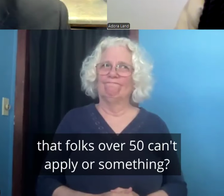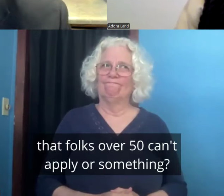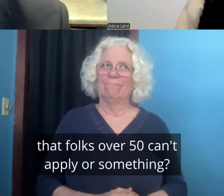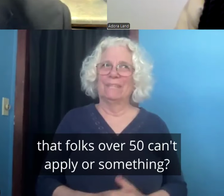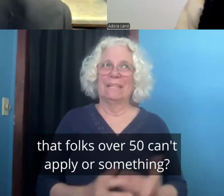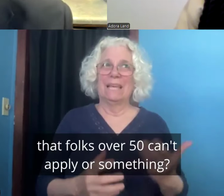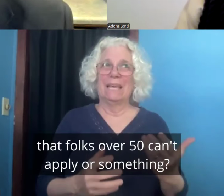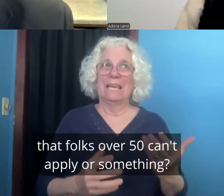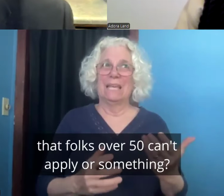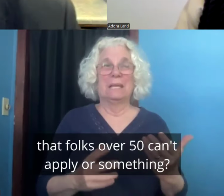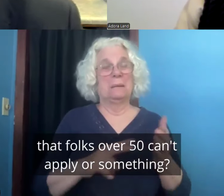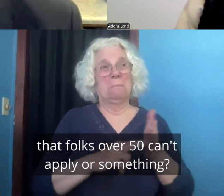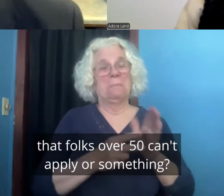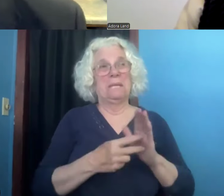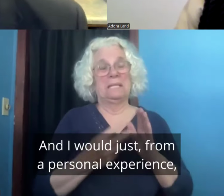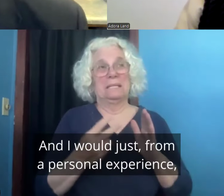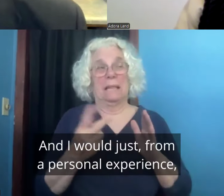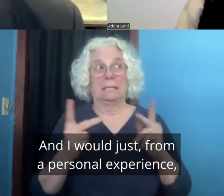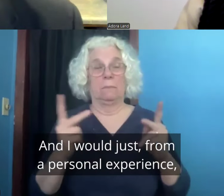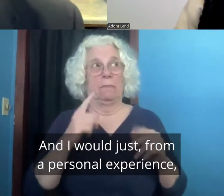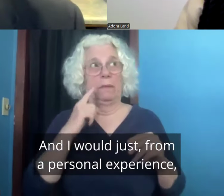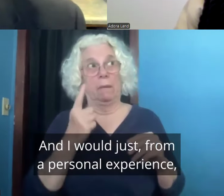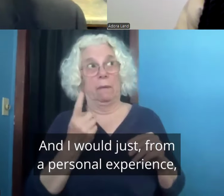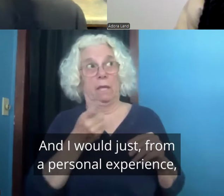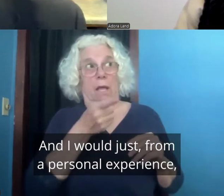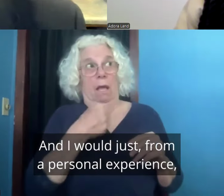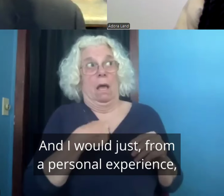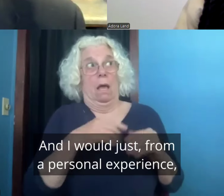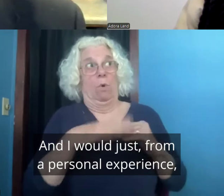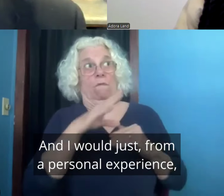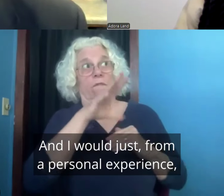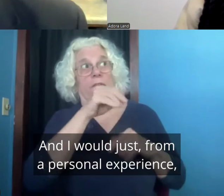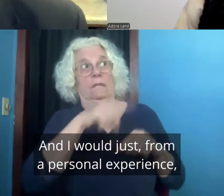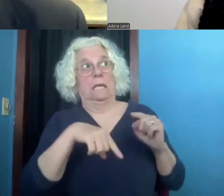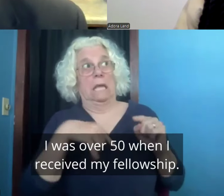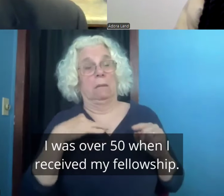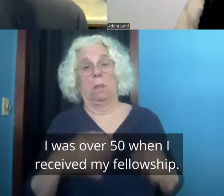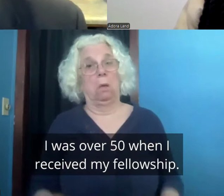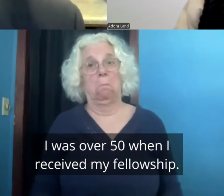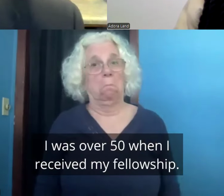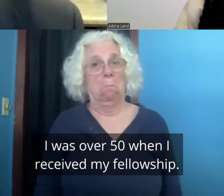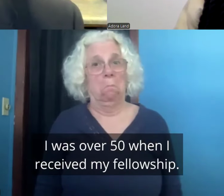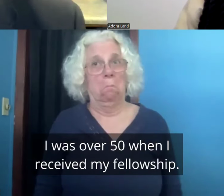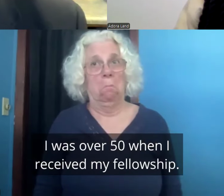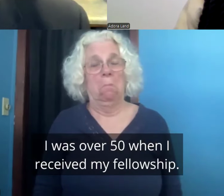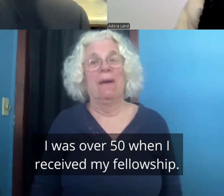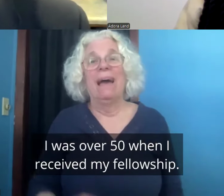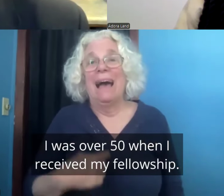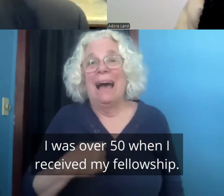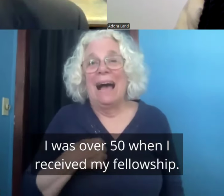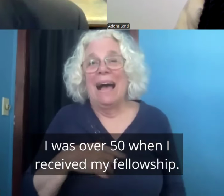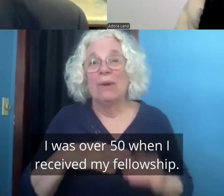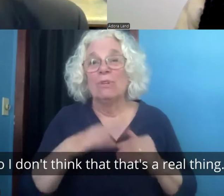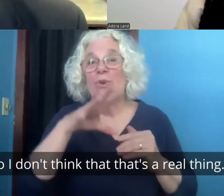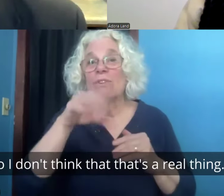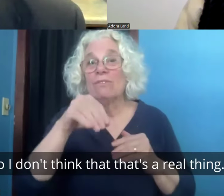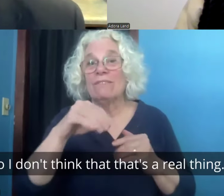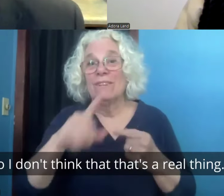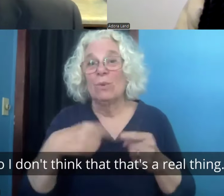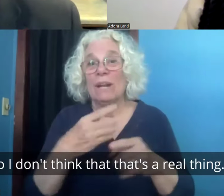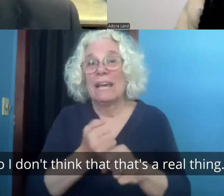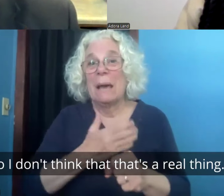folks over 50 can't apply or something? And I would just from a personal experience, I was over 50 when I received my fellowship.